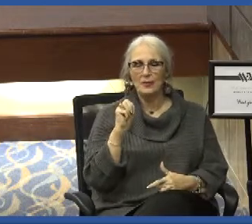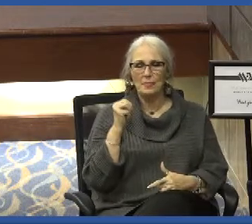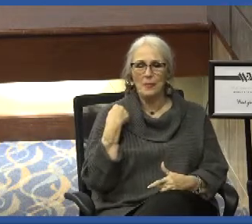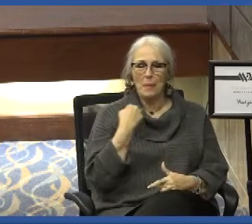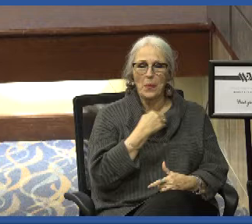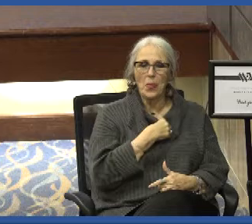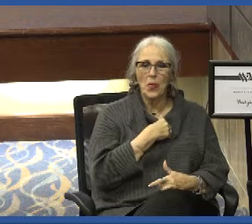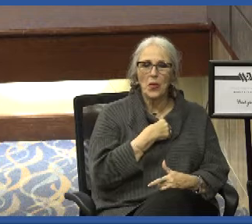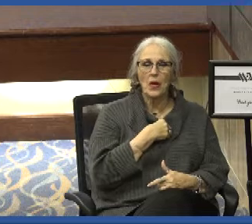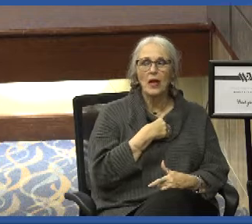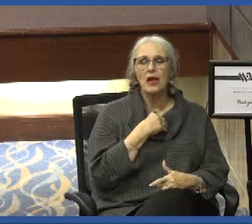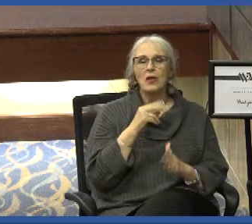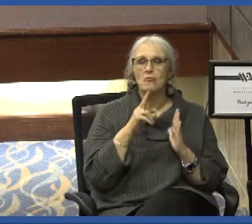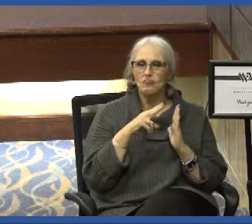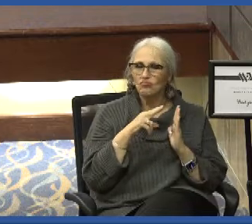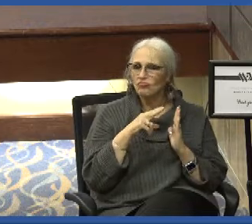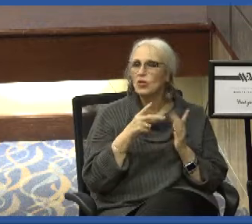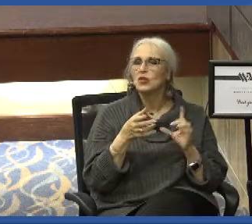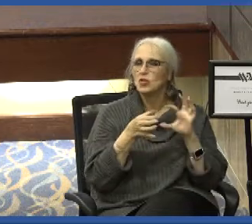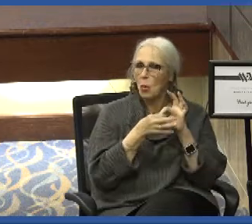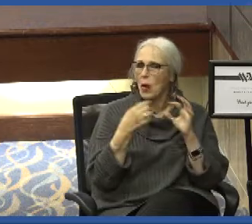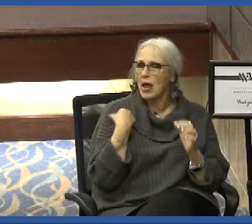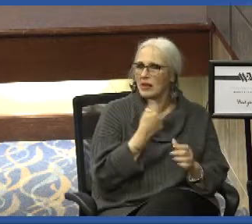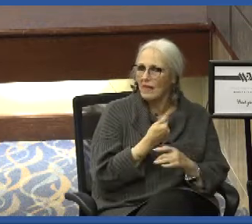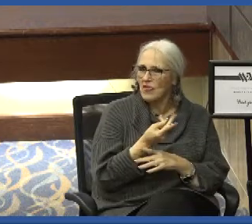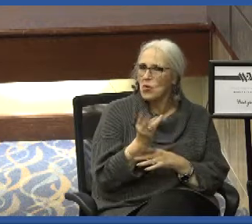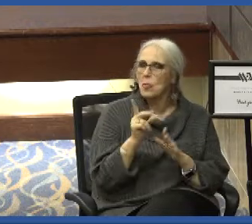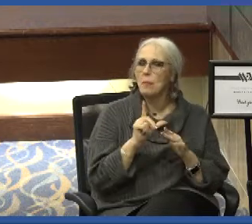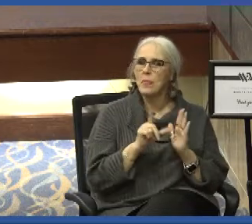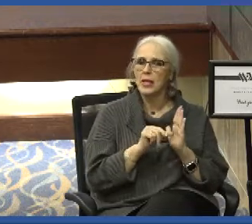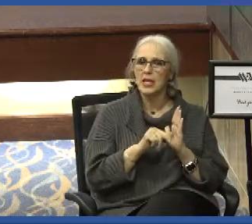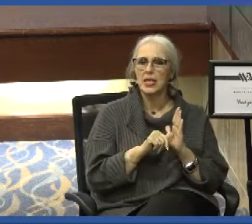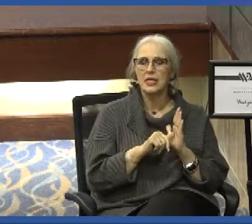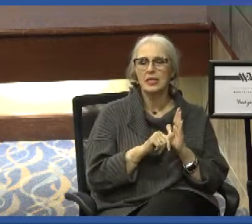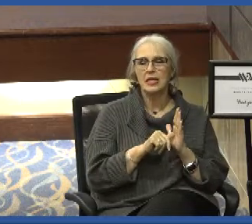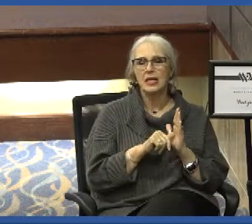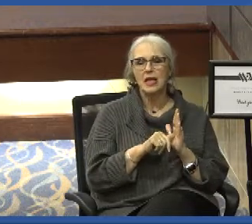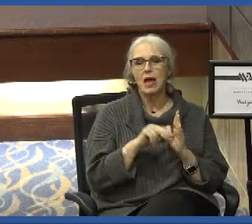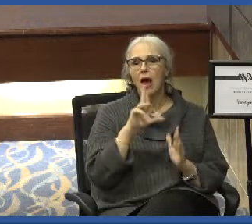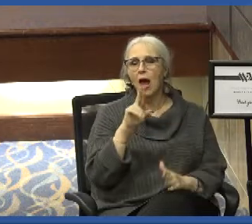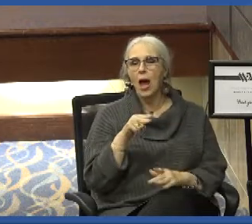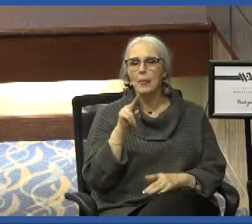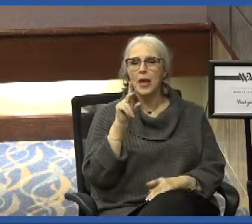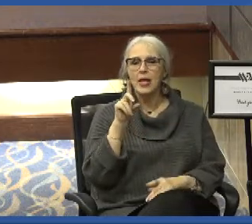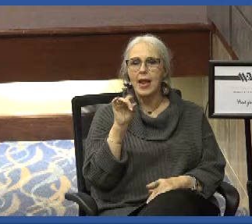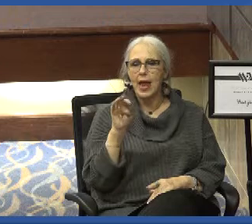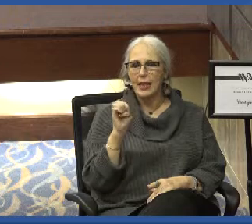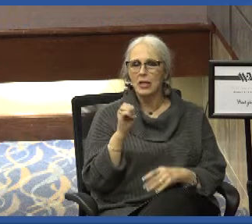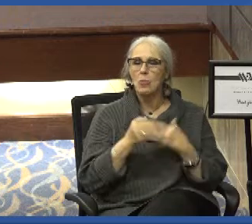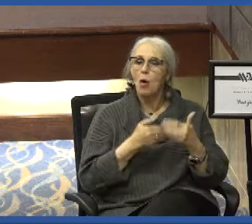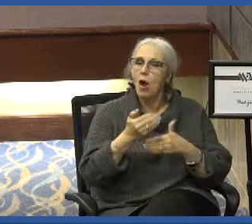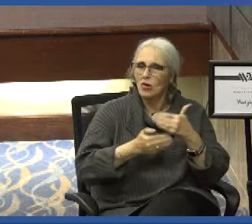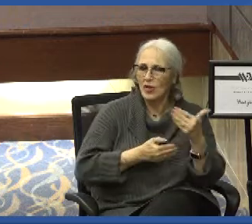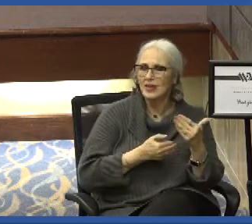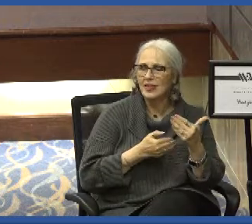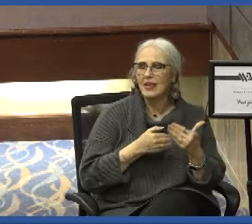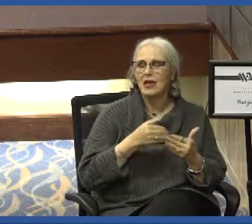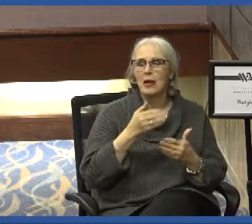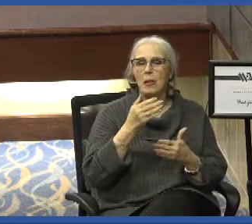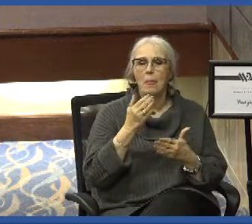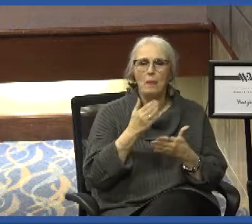Urban. Paris and Reese will join us for a few minutes at the table to give an update on the progress of construction in Phase 1 of the project.